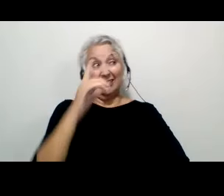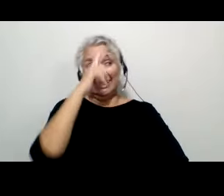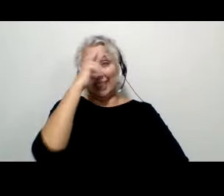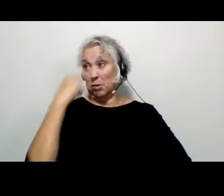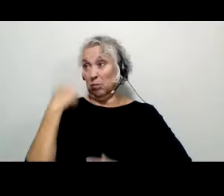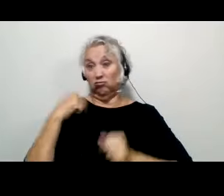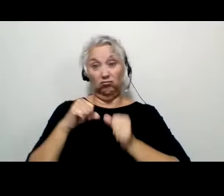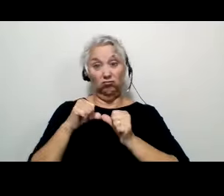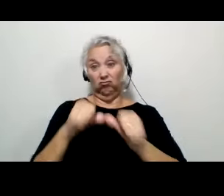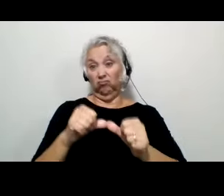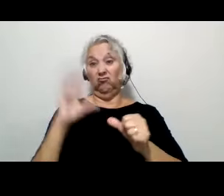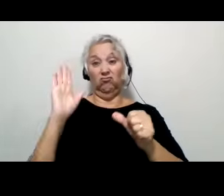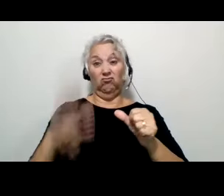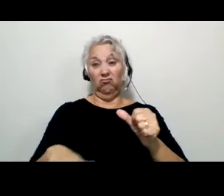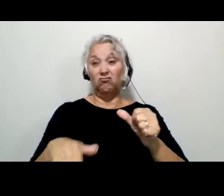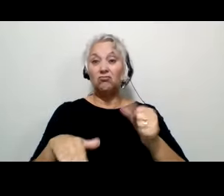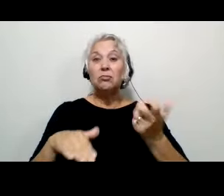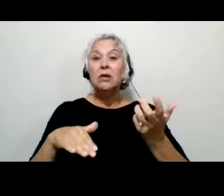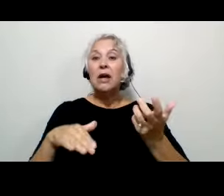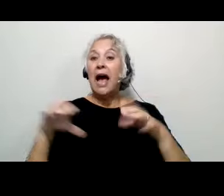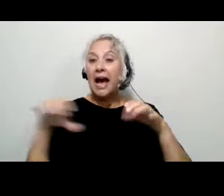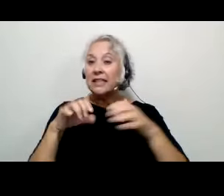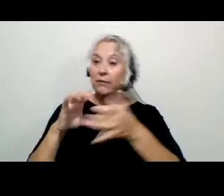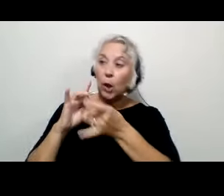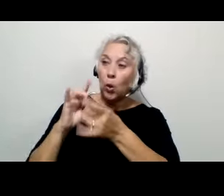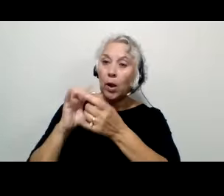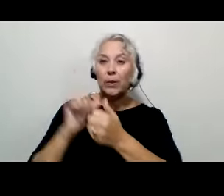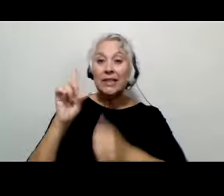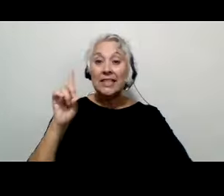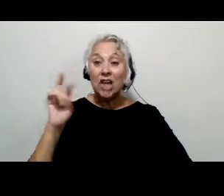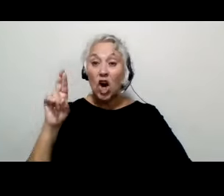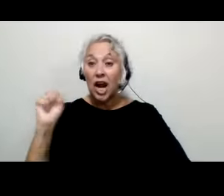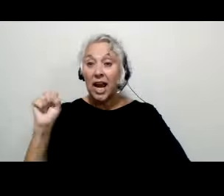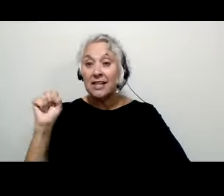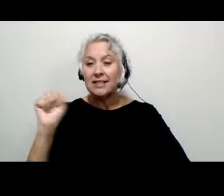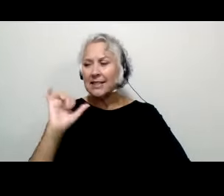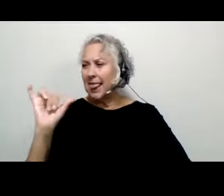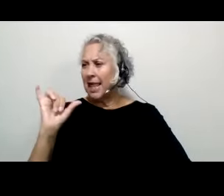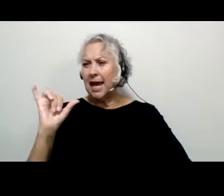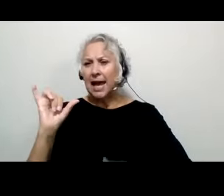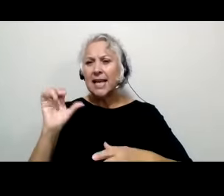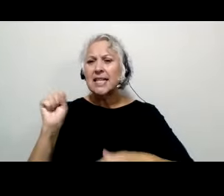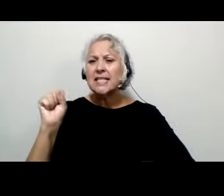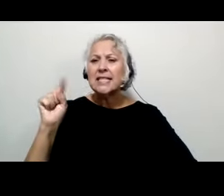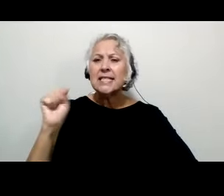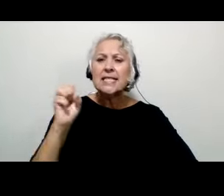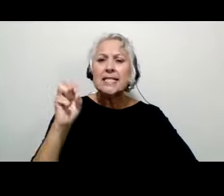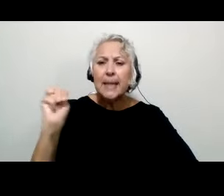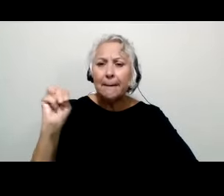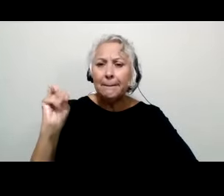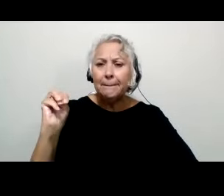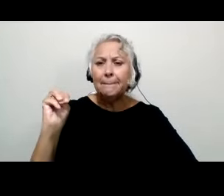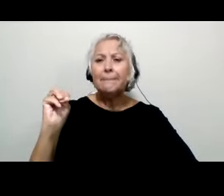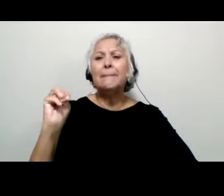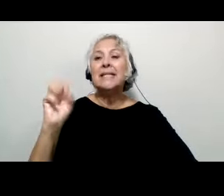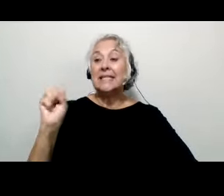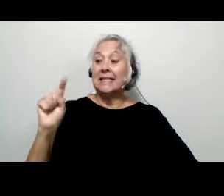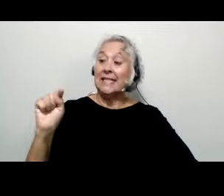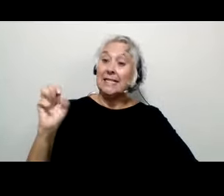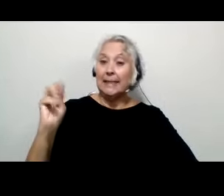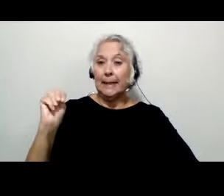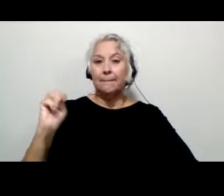We coordinate activities with DRIS like STEM Camp and STEP.